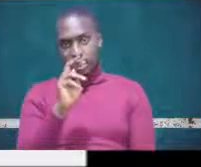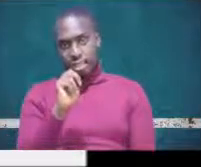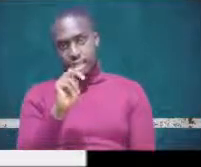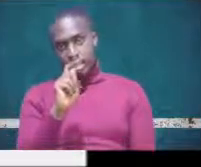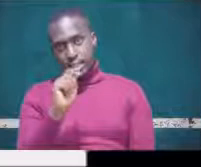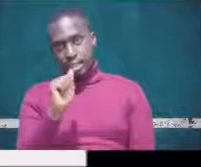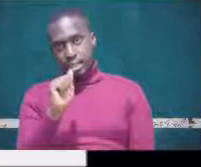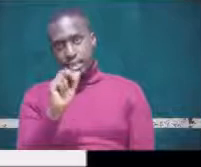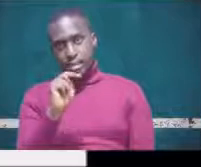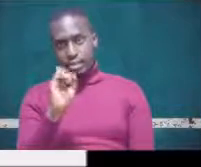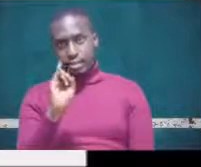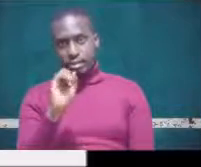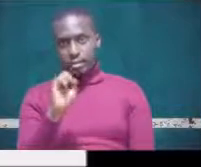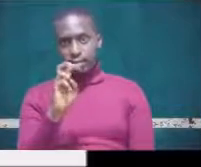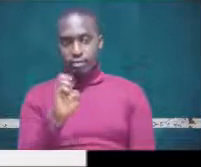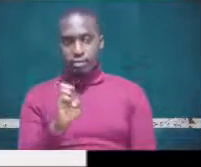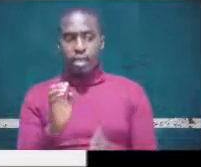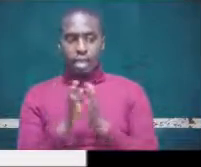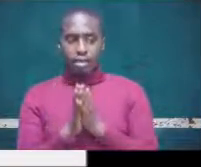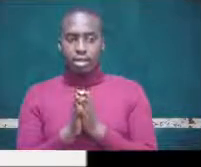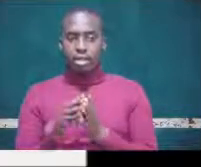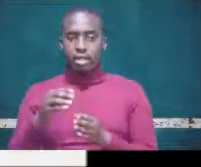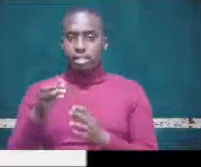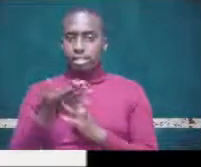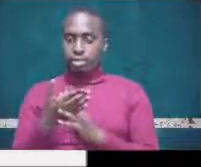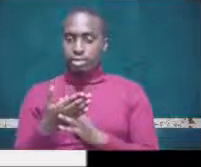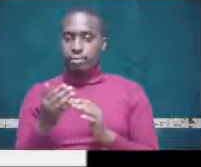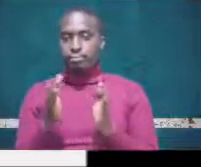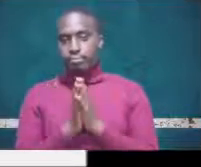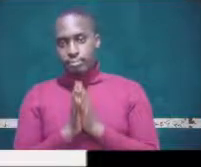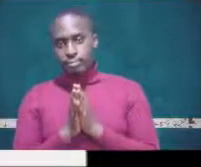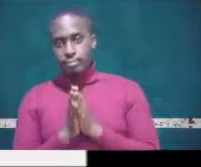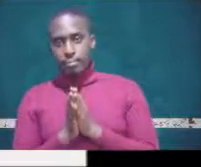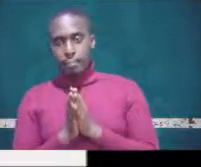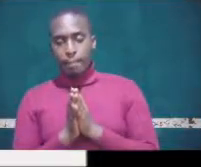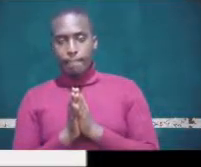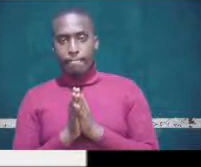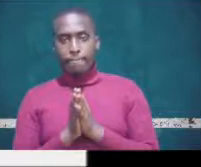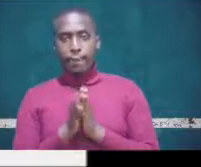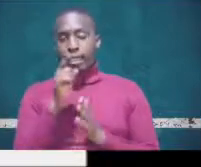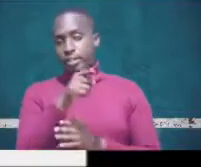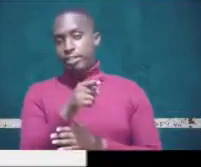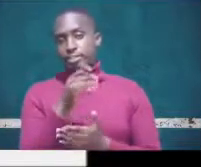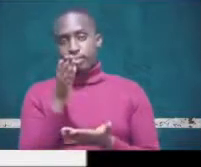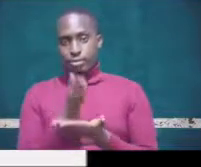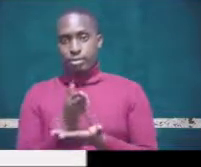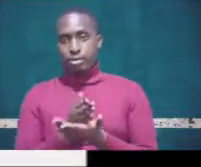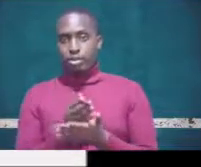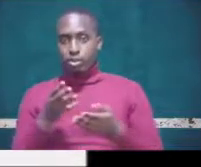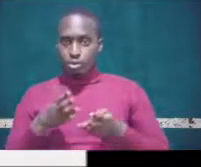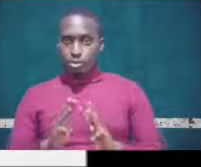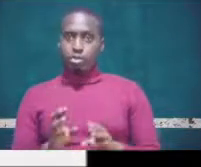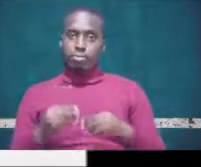labor-saving technology. So capital-intensive technology or labor-saving technology. So this one is a